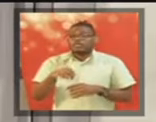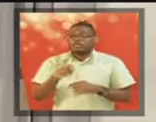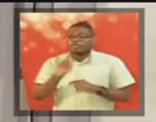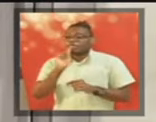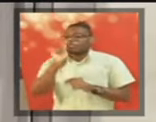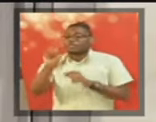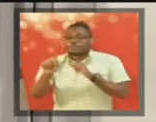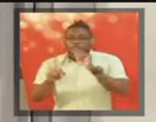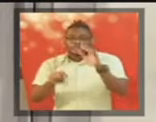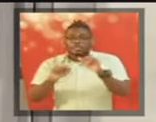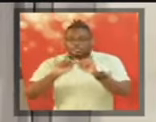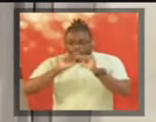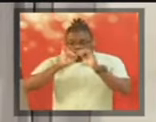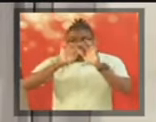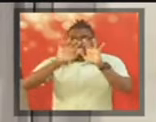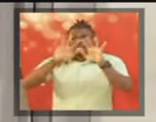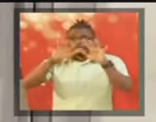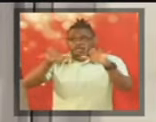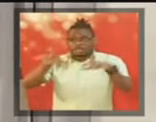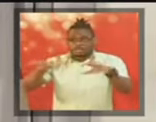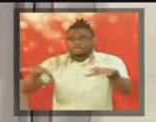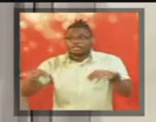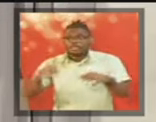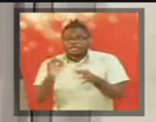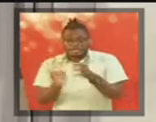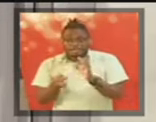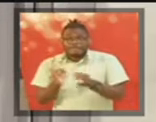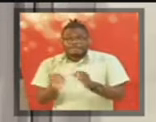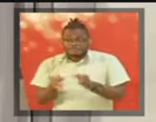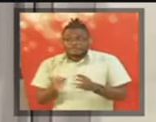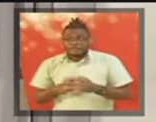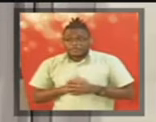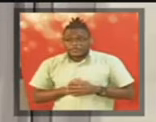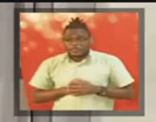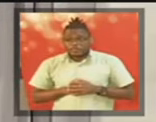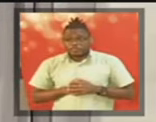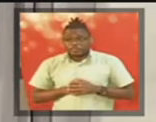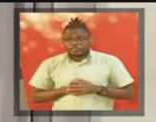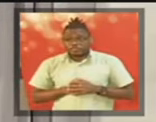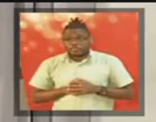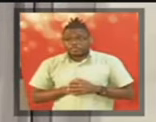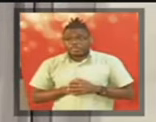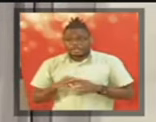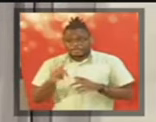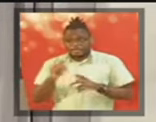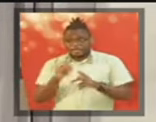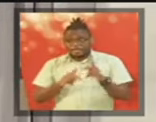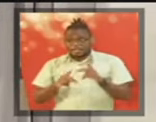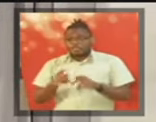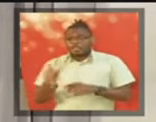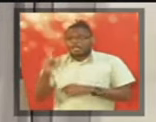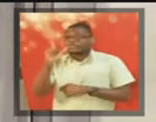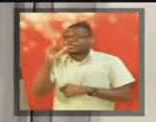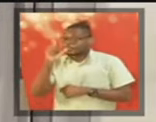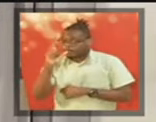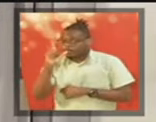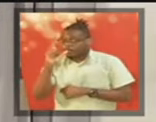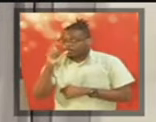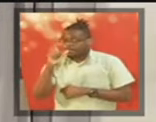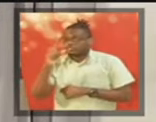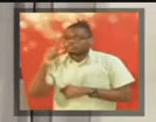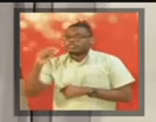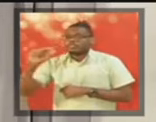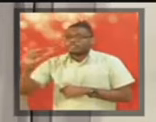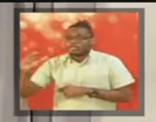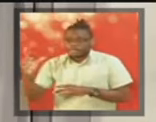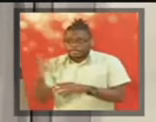When persons have ventilation, receive, for example, asthma, and they have their nebulization, those procedures also